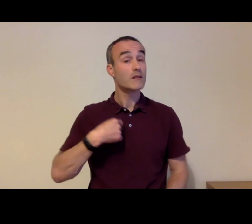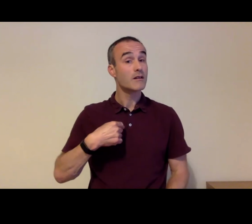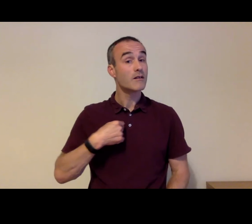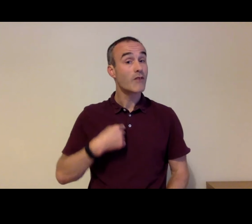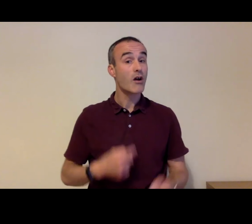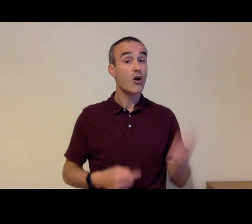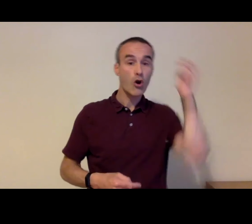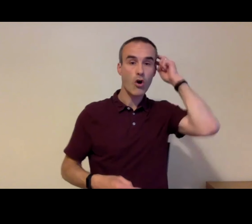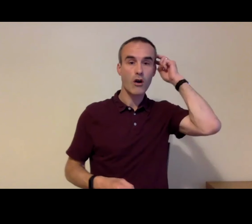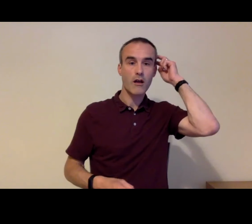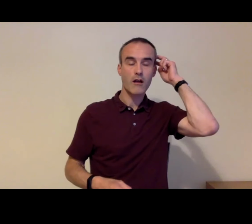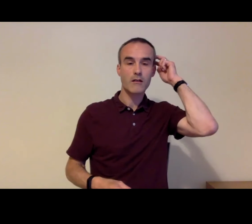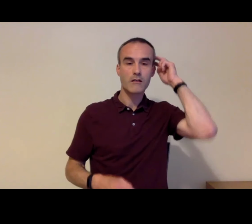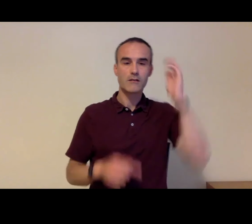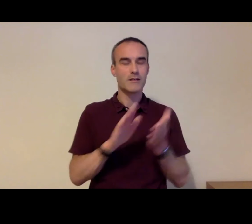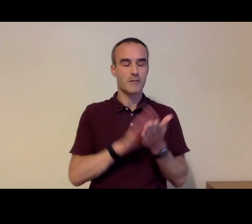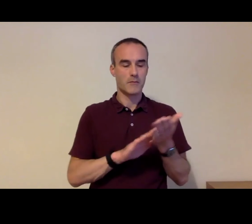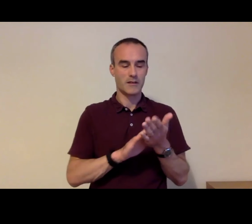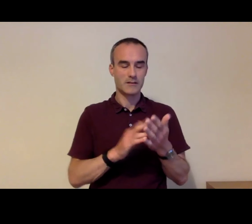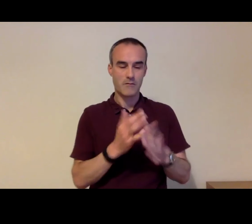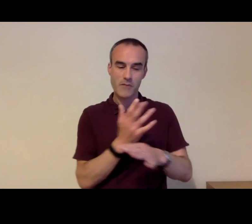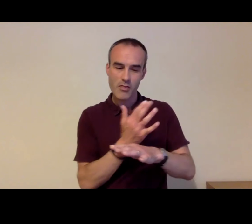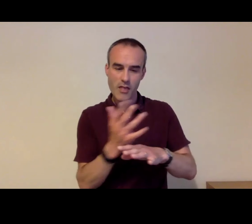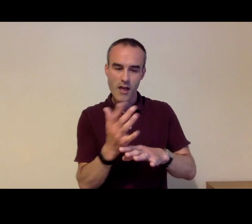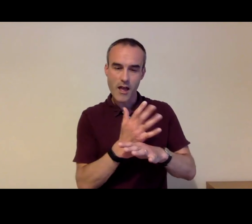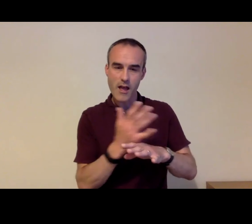able to redo the hair cells.